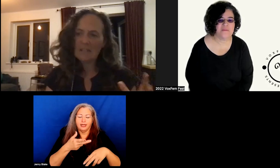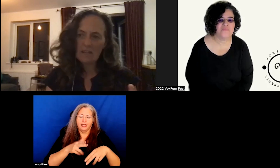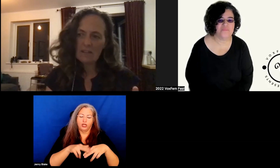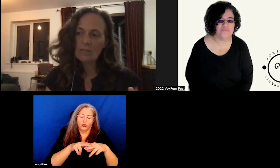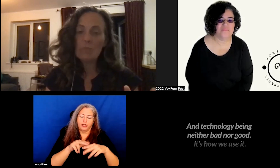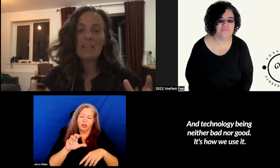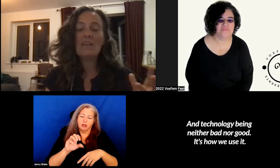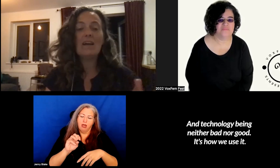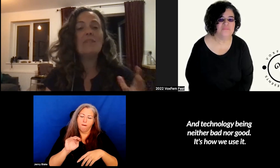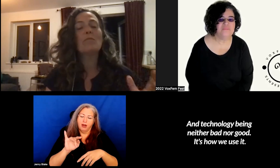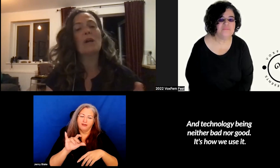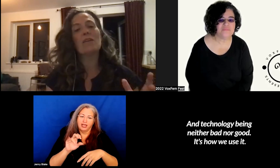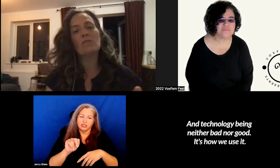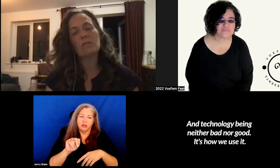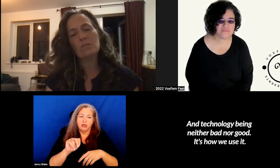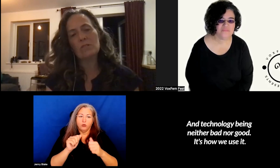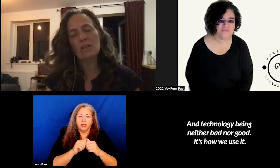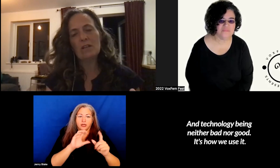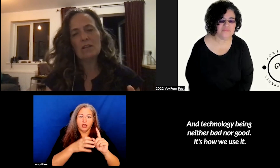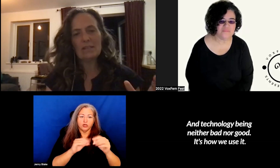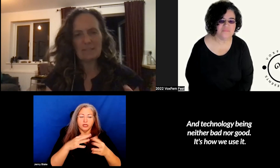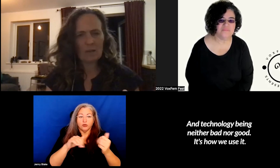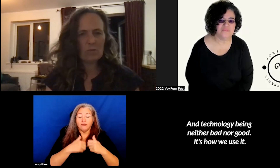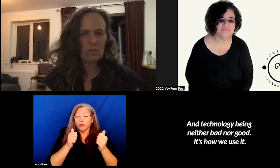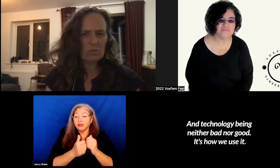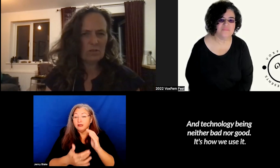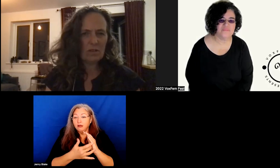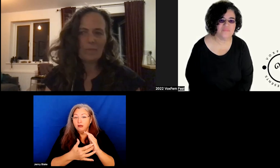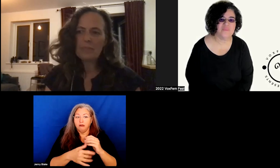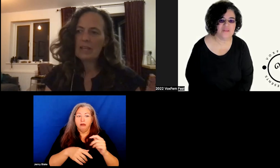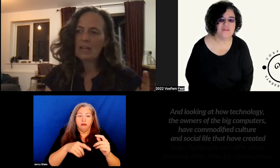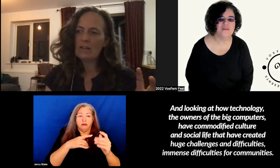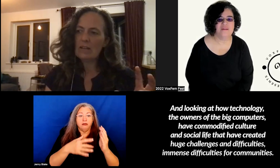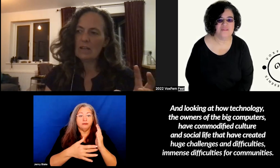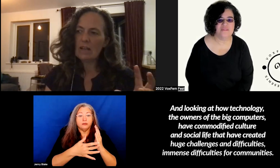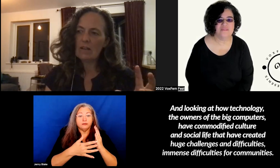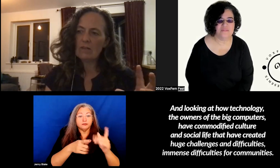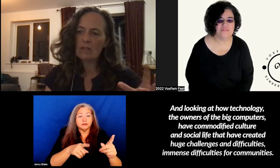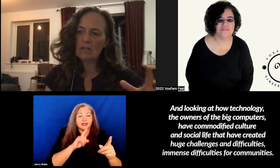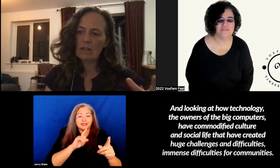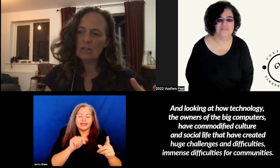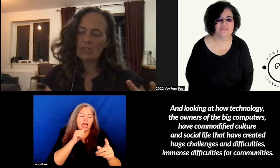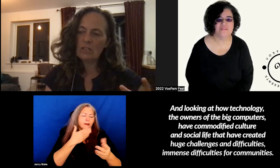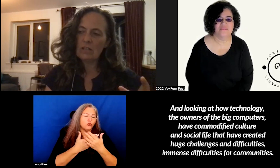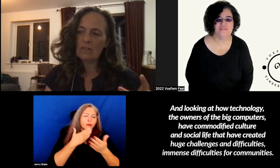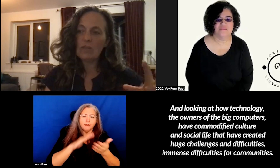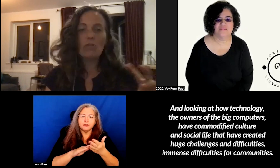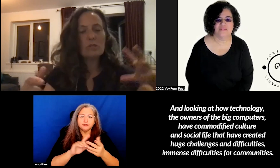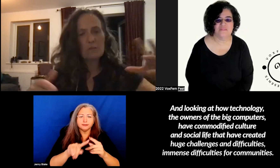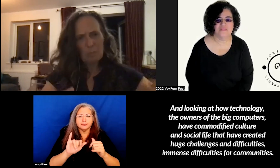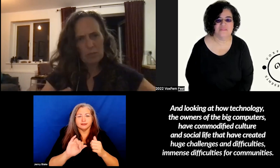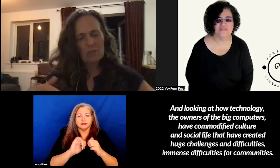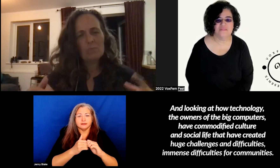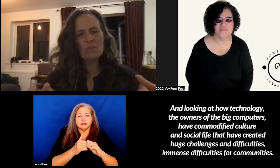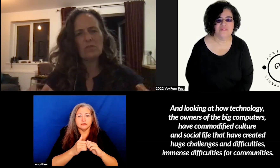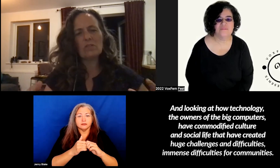and technology being neither bad nor good. It's how we use it. And looking at how technology, the owners